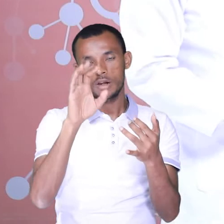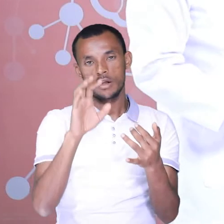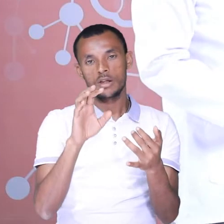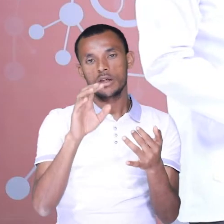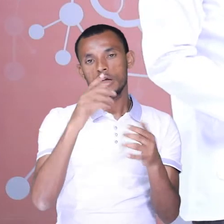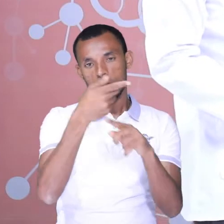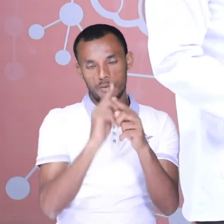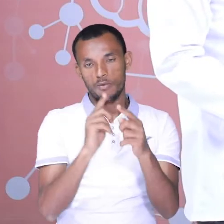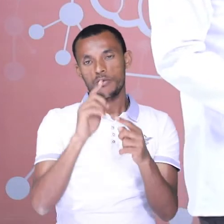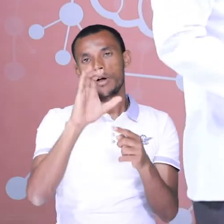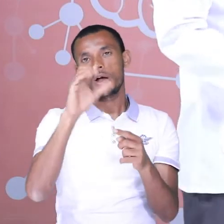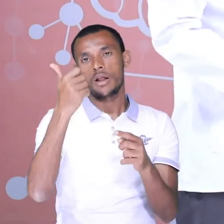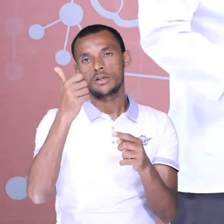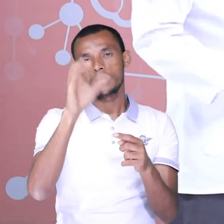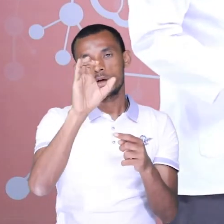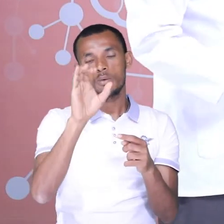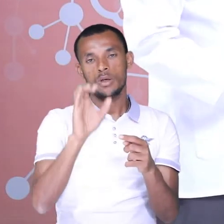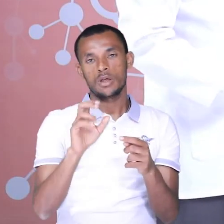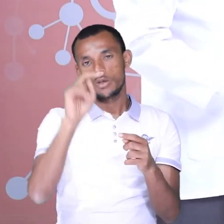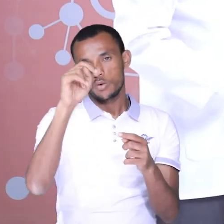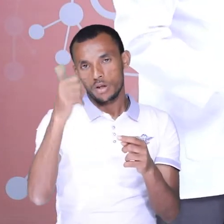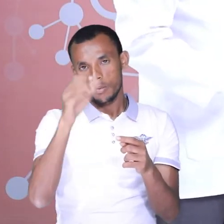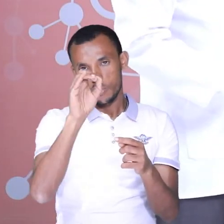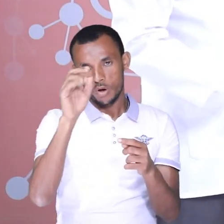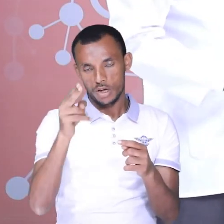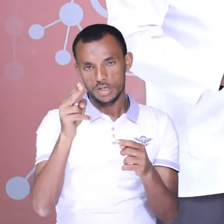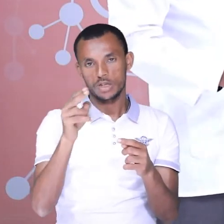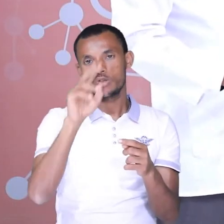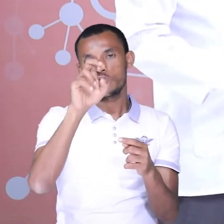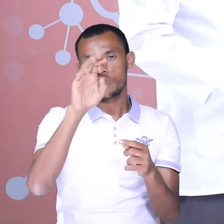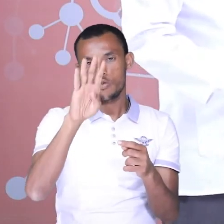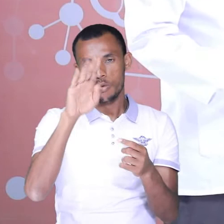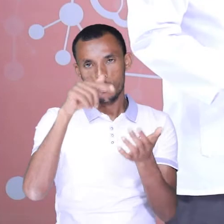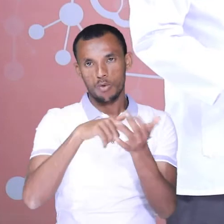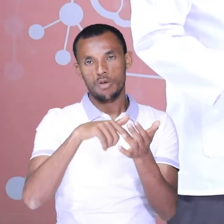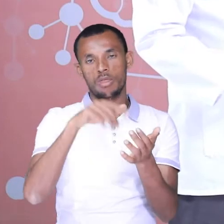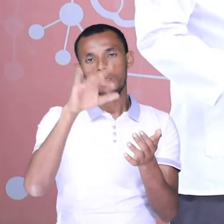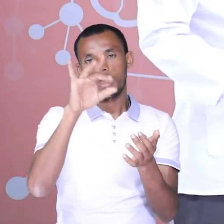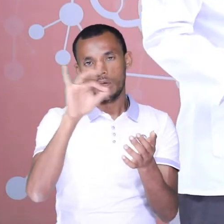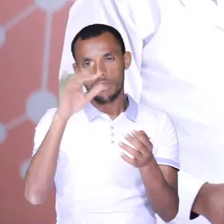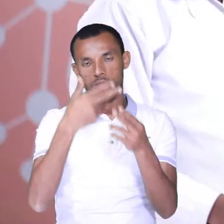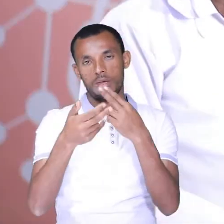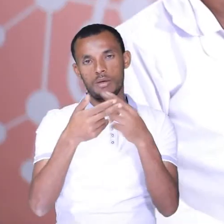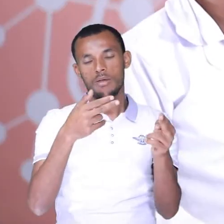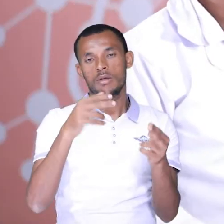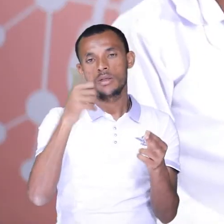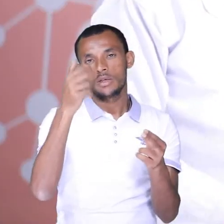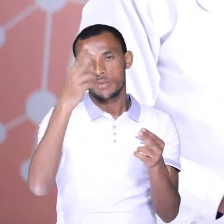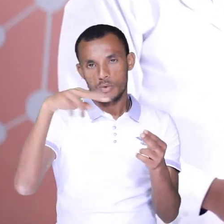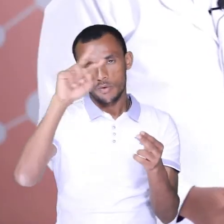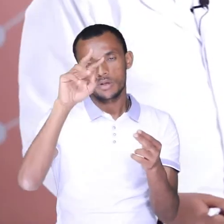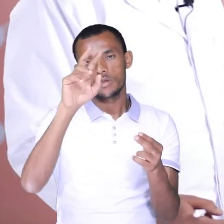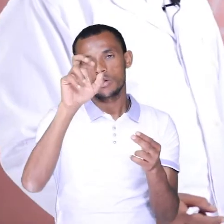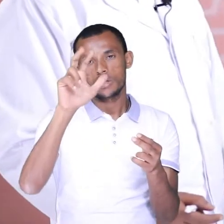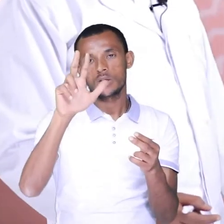200 gram of sodium hydroxide, 24.0 8 times 10 to the power of